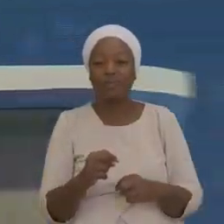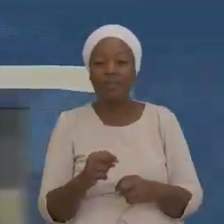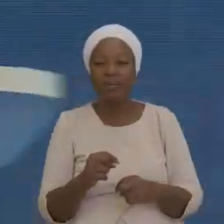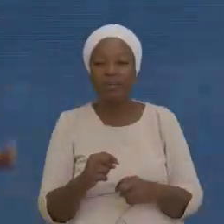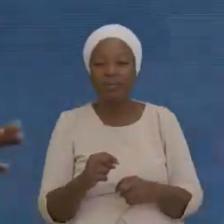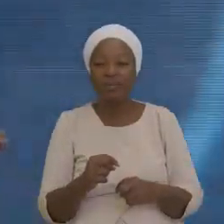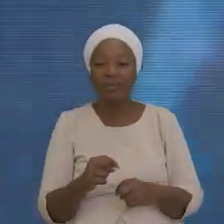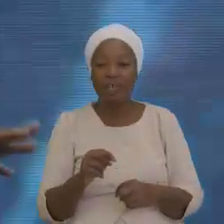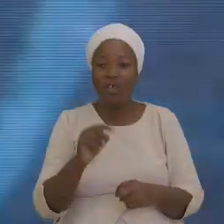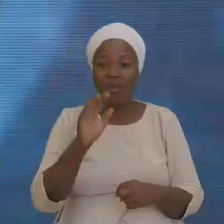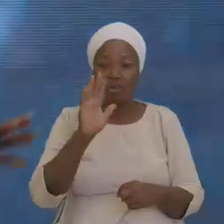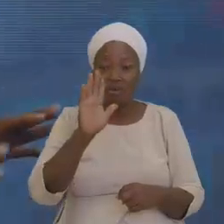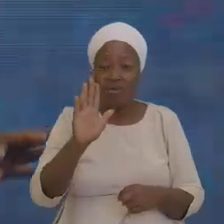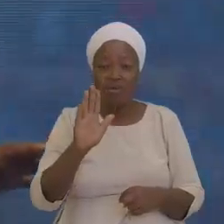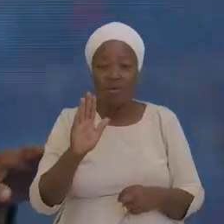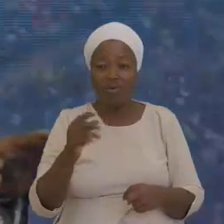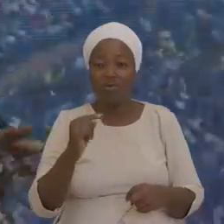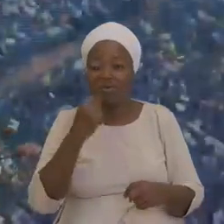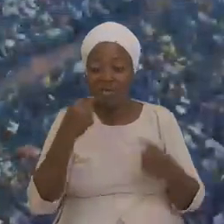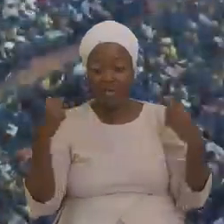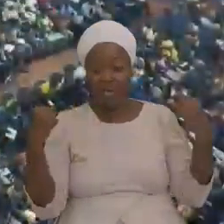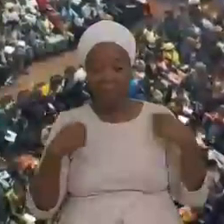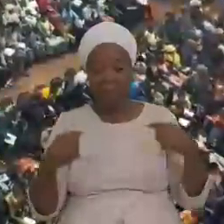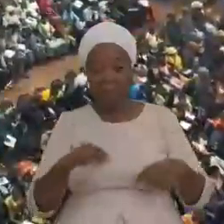Your misery is over tonight.